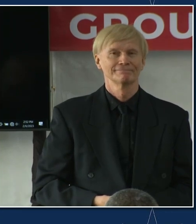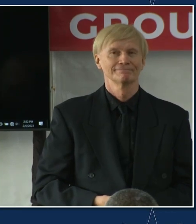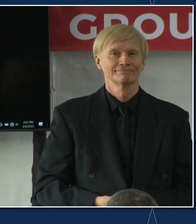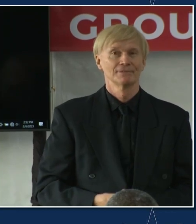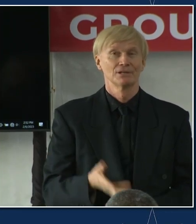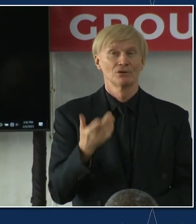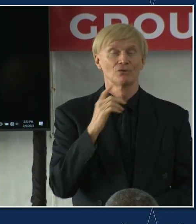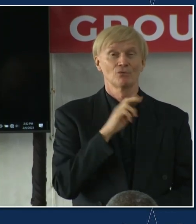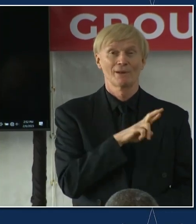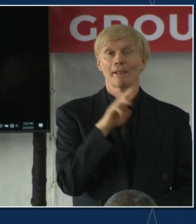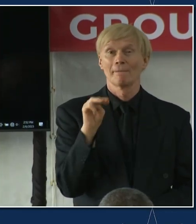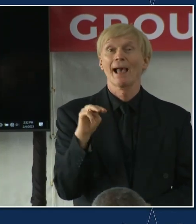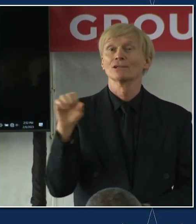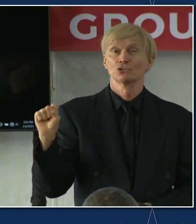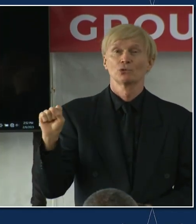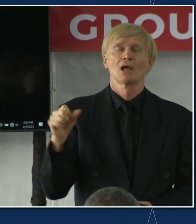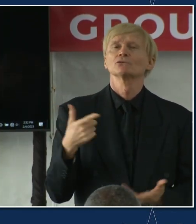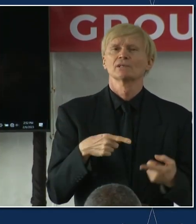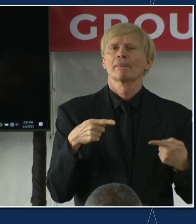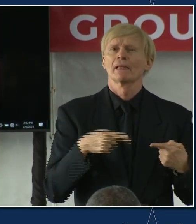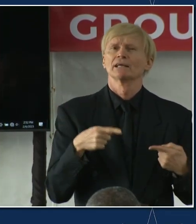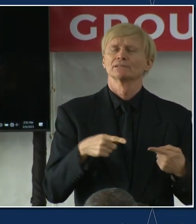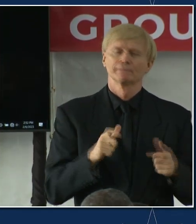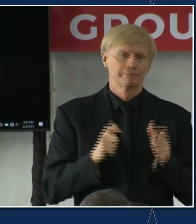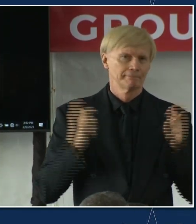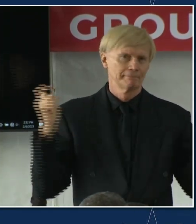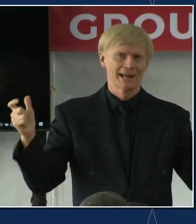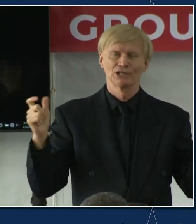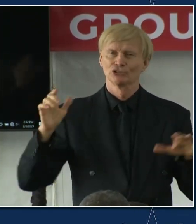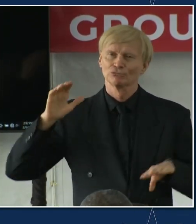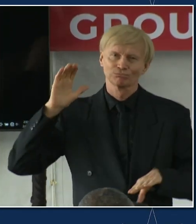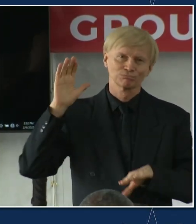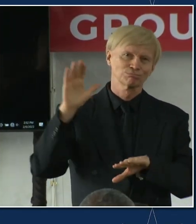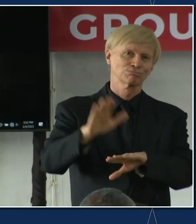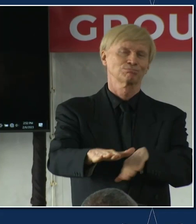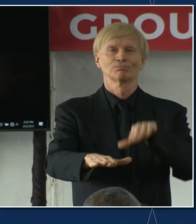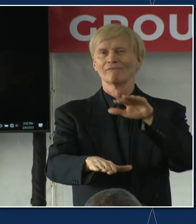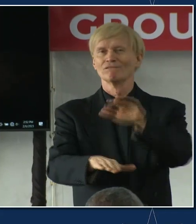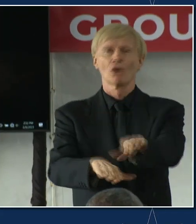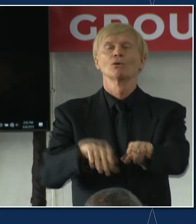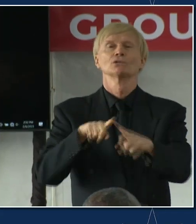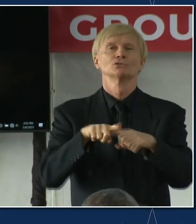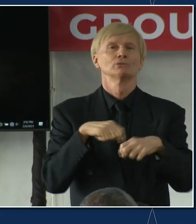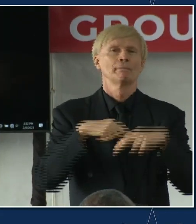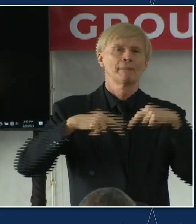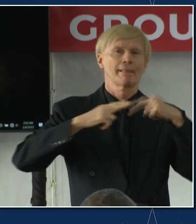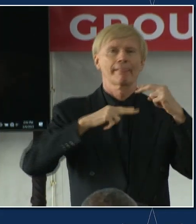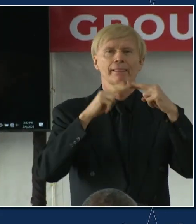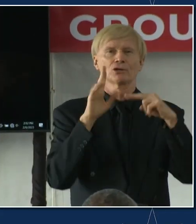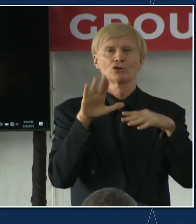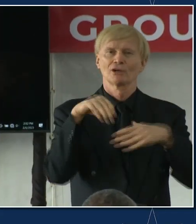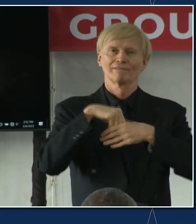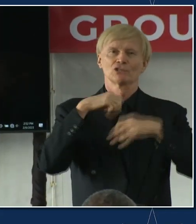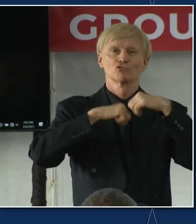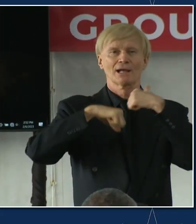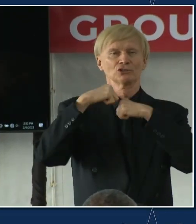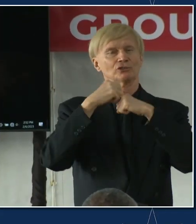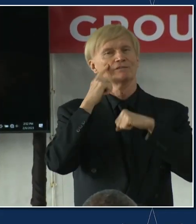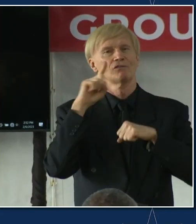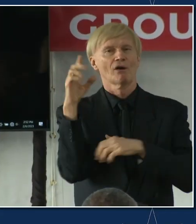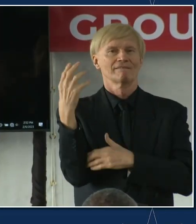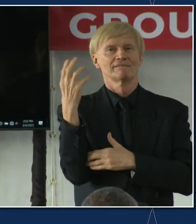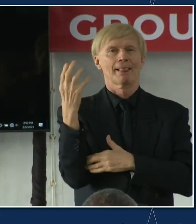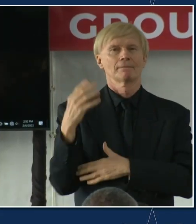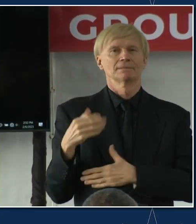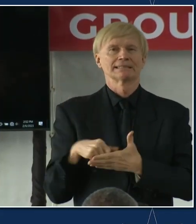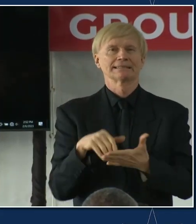The Regal Mile Studios represents a major step forward in building out the infrastructure that we need for the film industry in Chicago